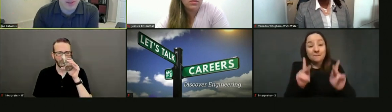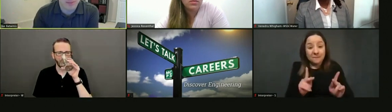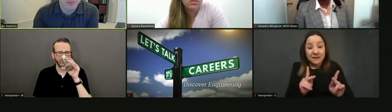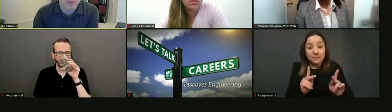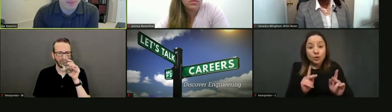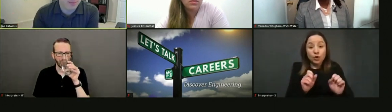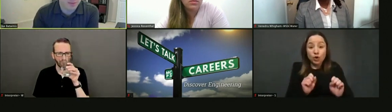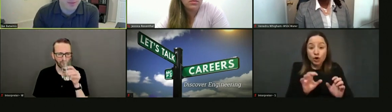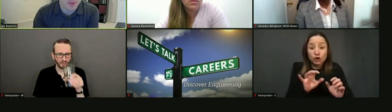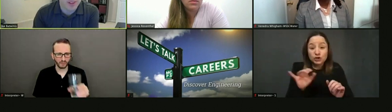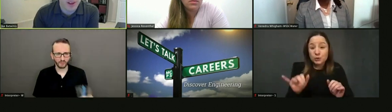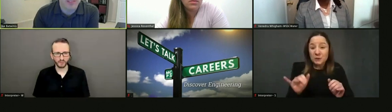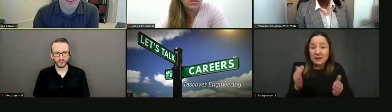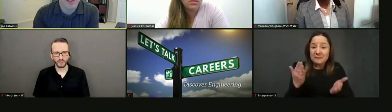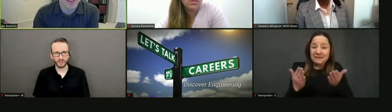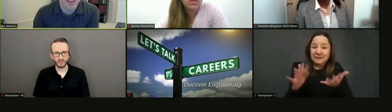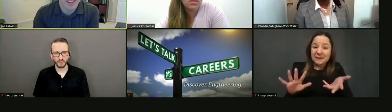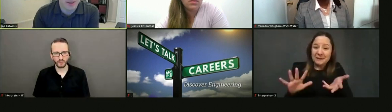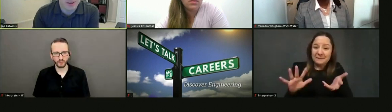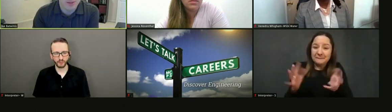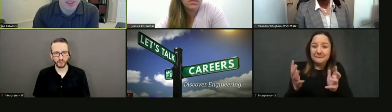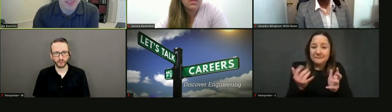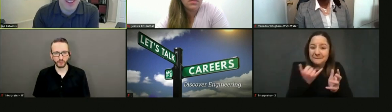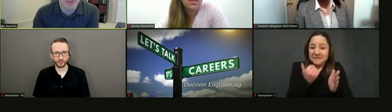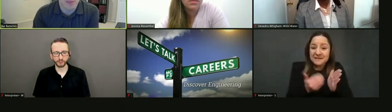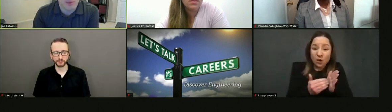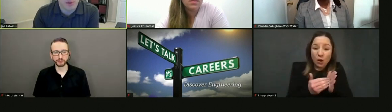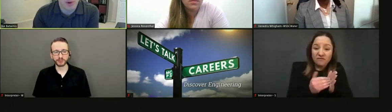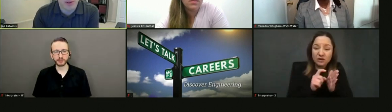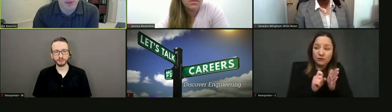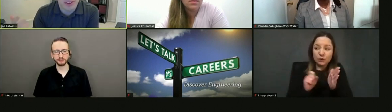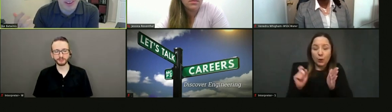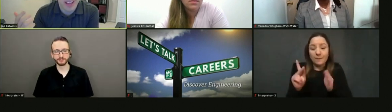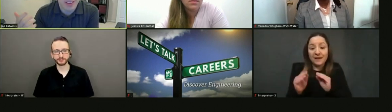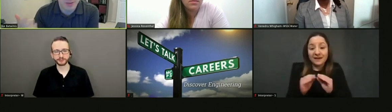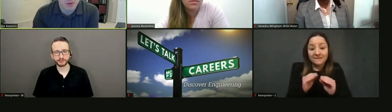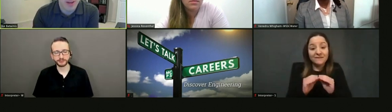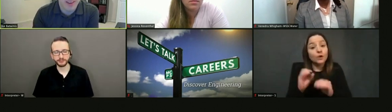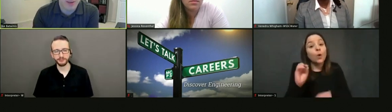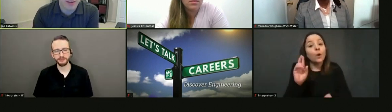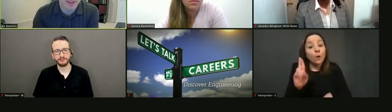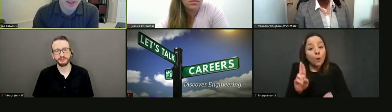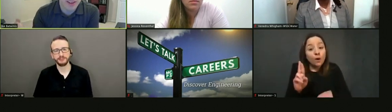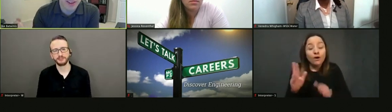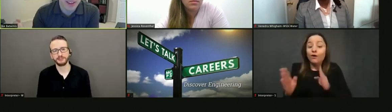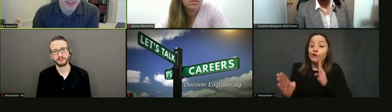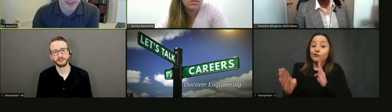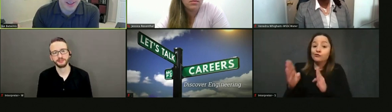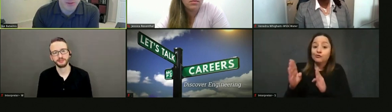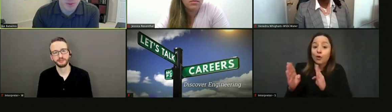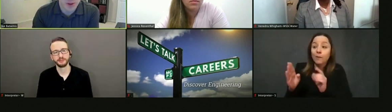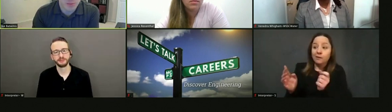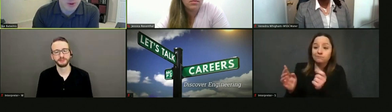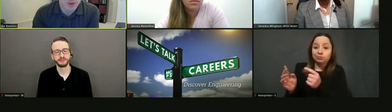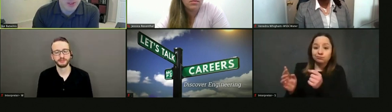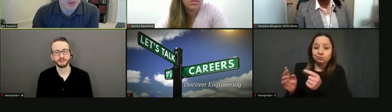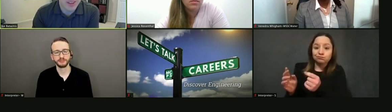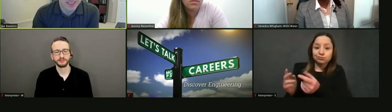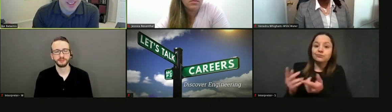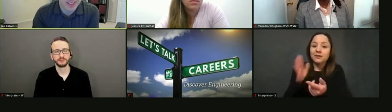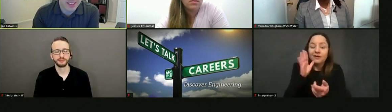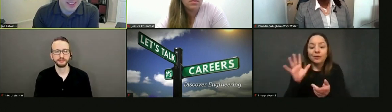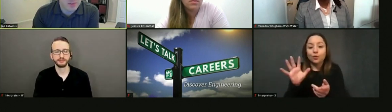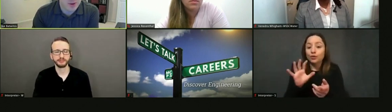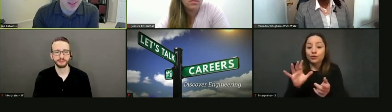mess it up fairly often, and then you have to go fix that. Or you can have a robot do it. And the robot will pretty much do